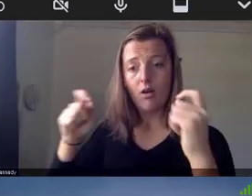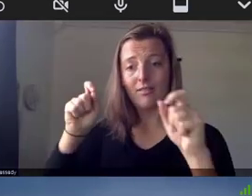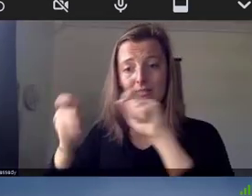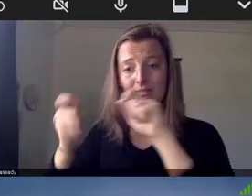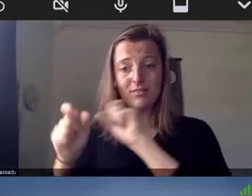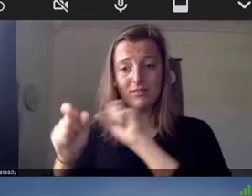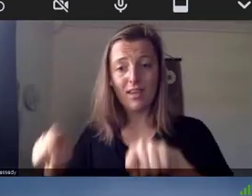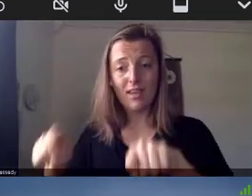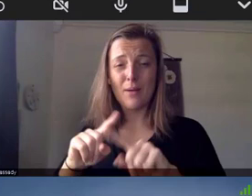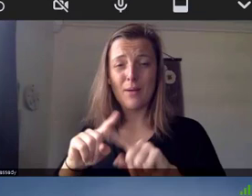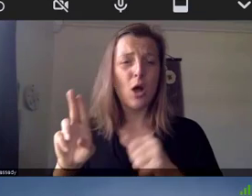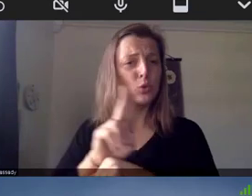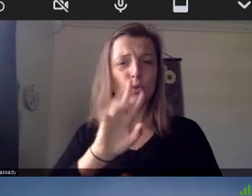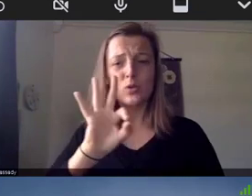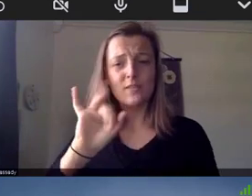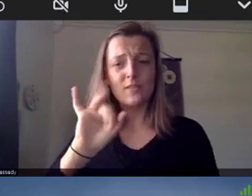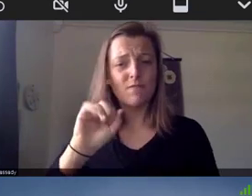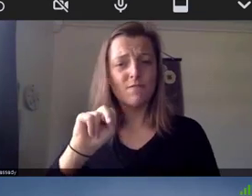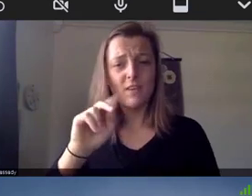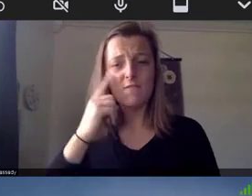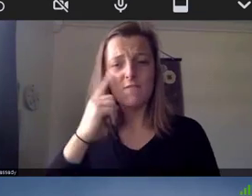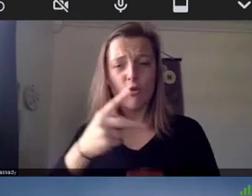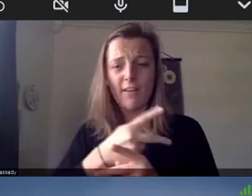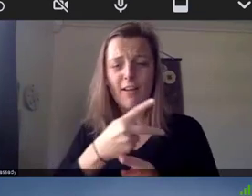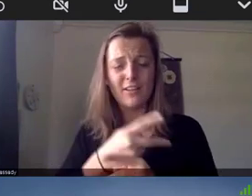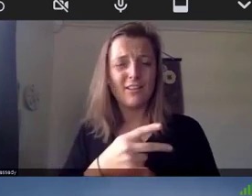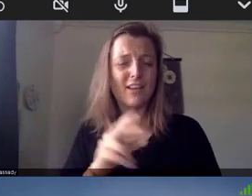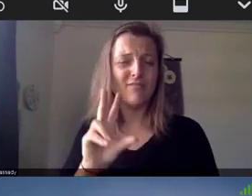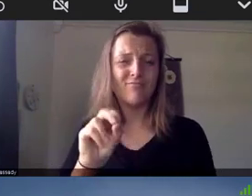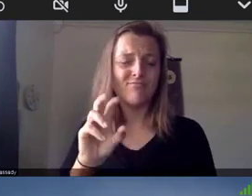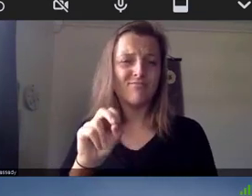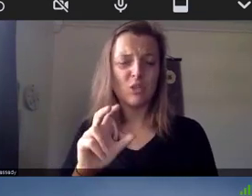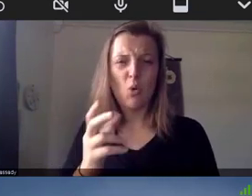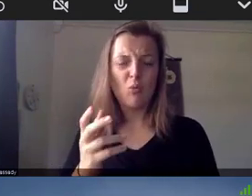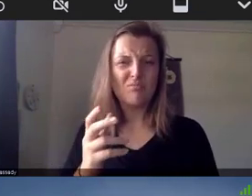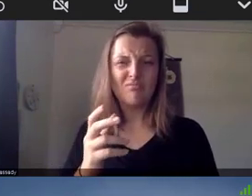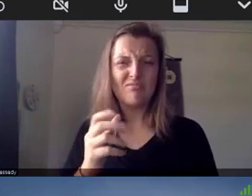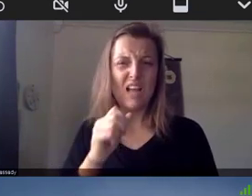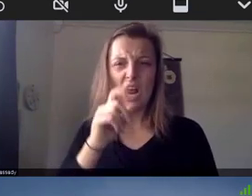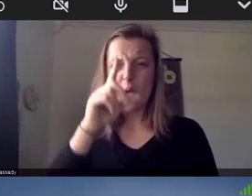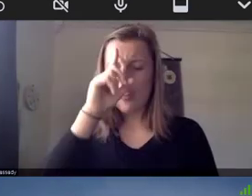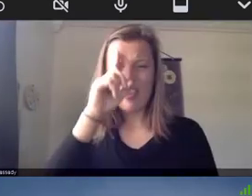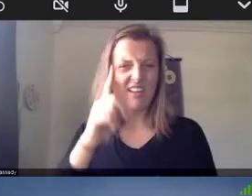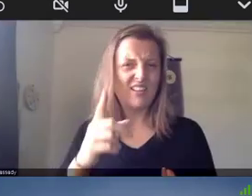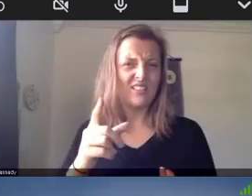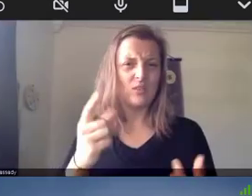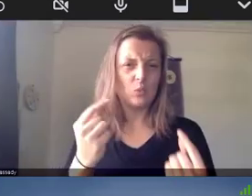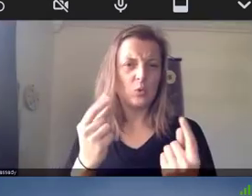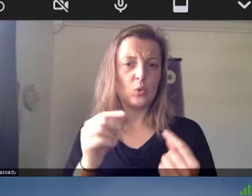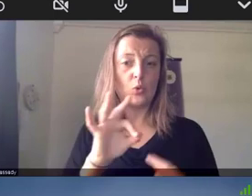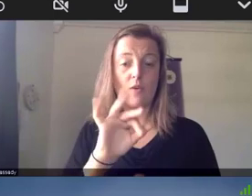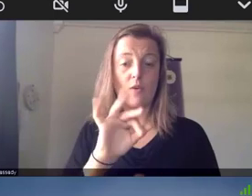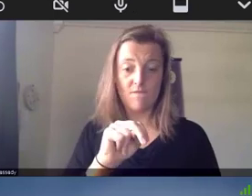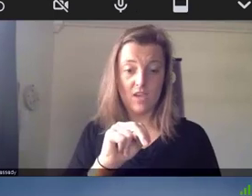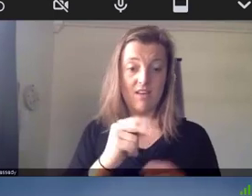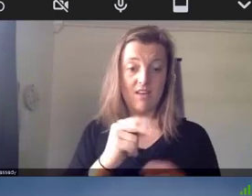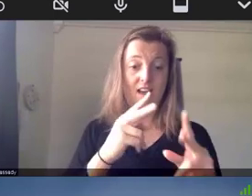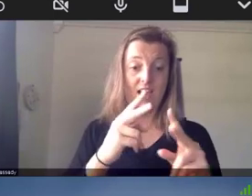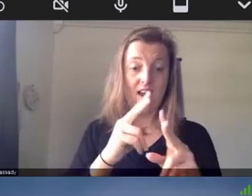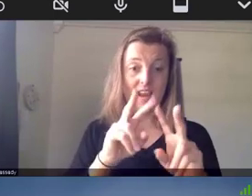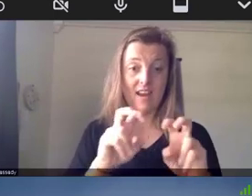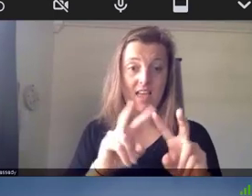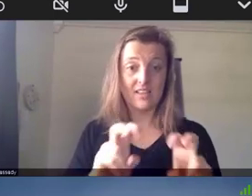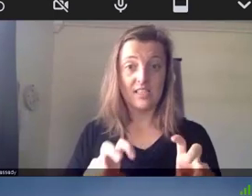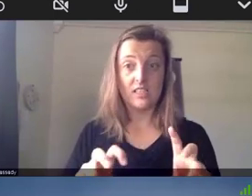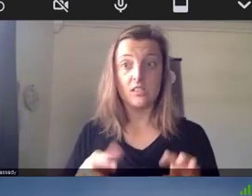think you would have to do a fin analysis and a heat exchanger analysis at the same time.